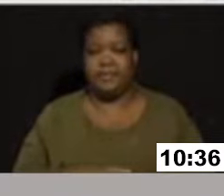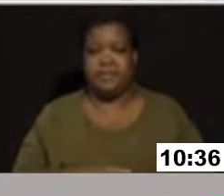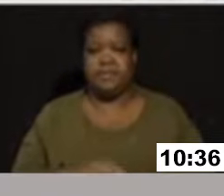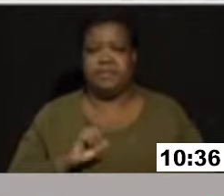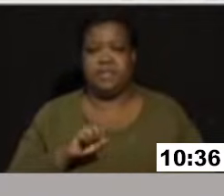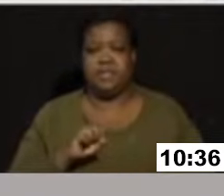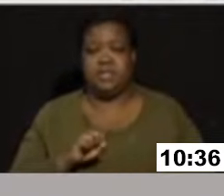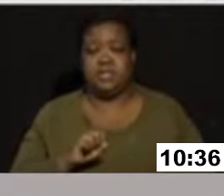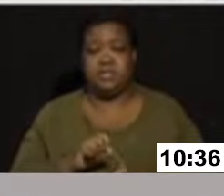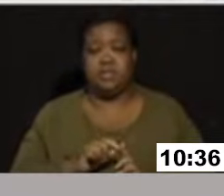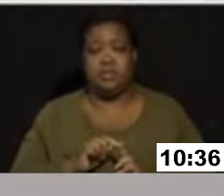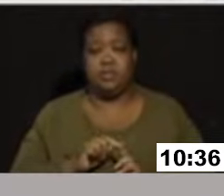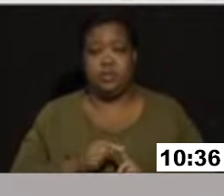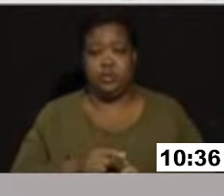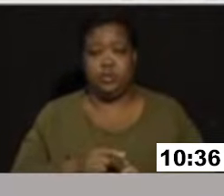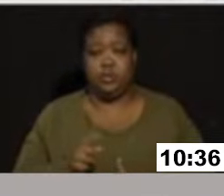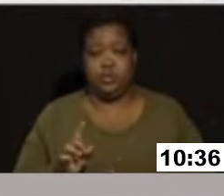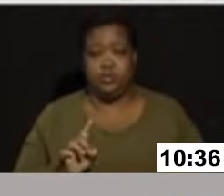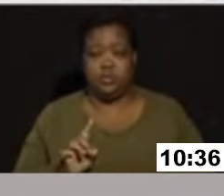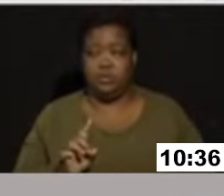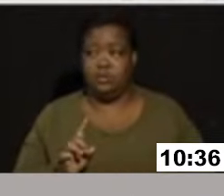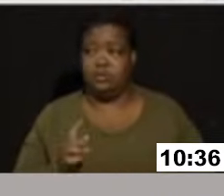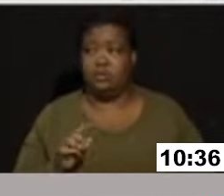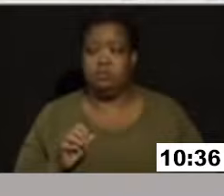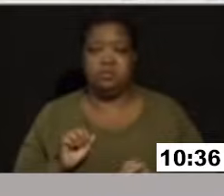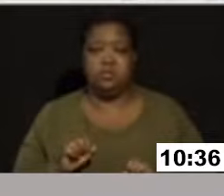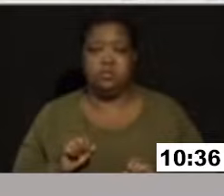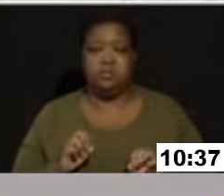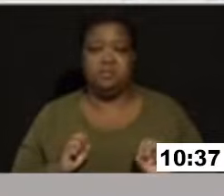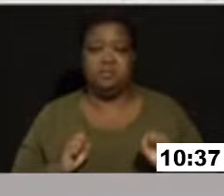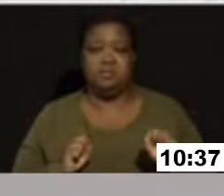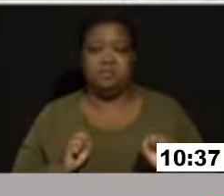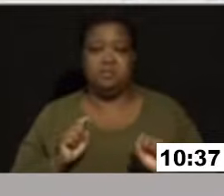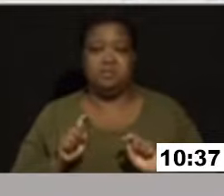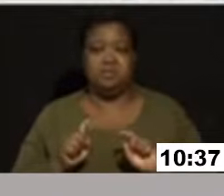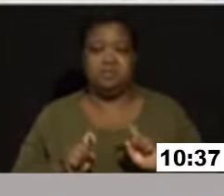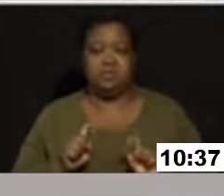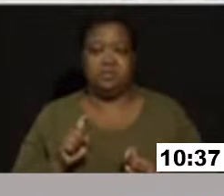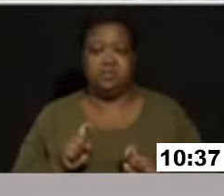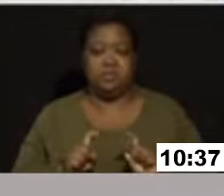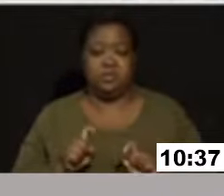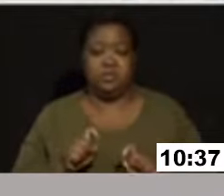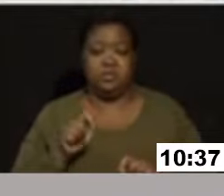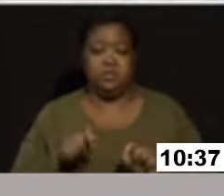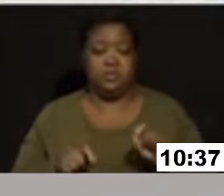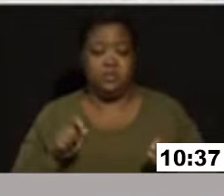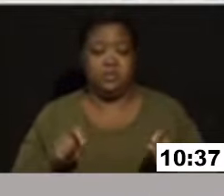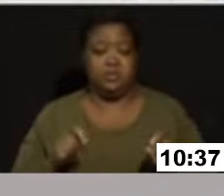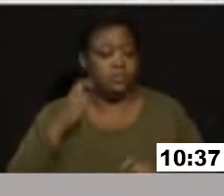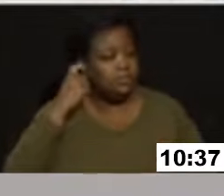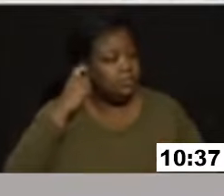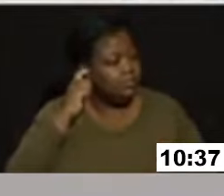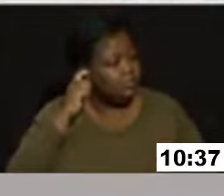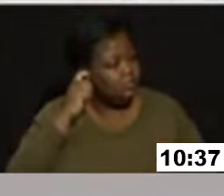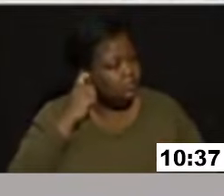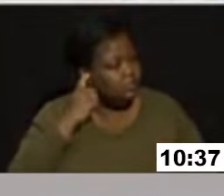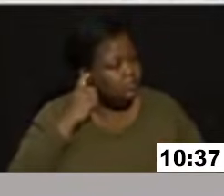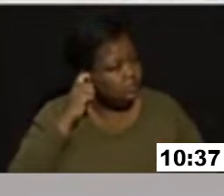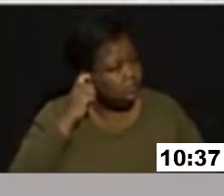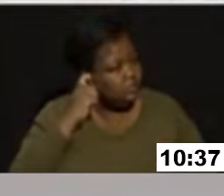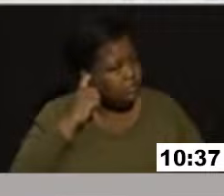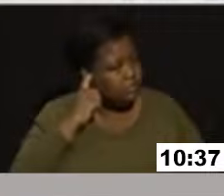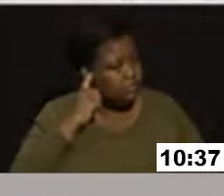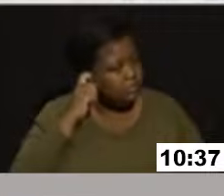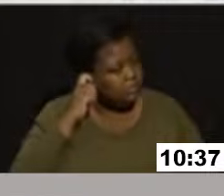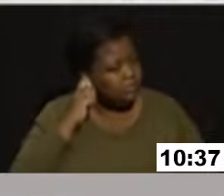goes to the point that you can't come and willy-nilly cross-examine people. No,